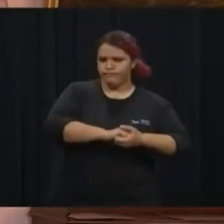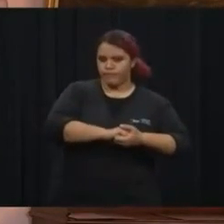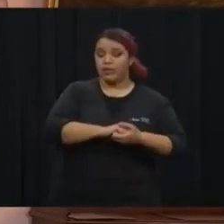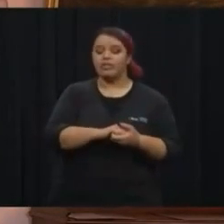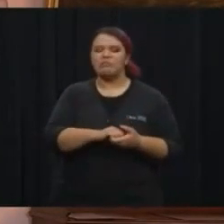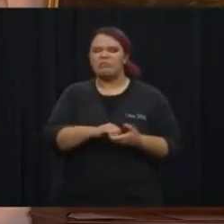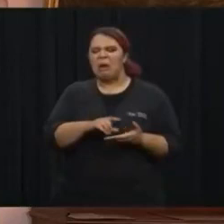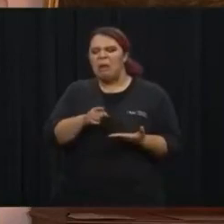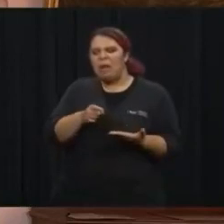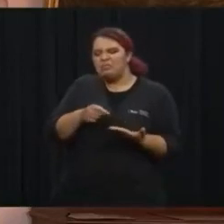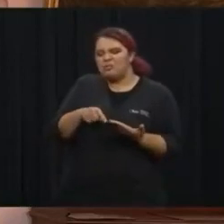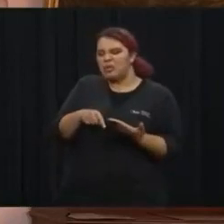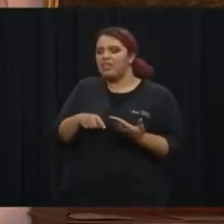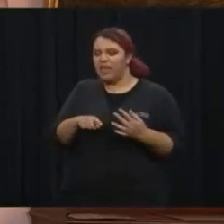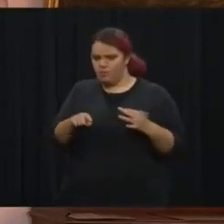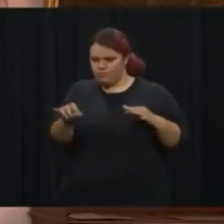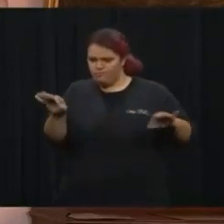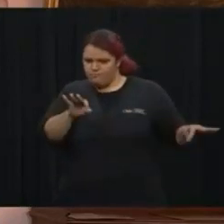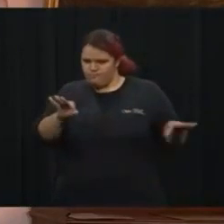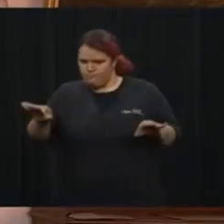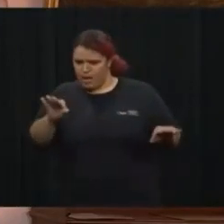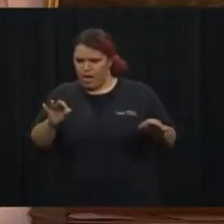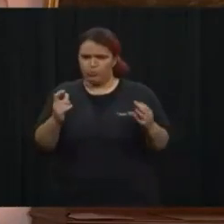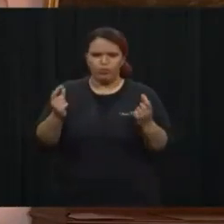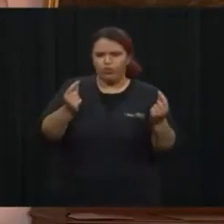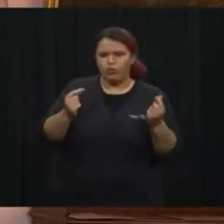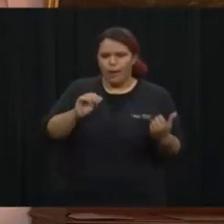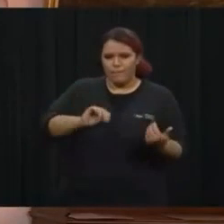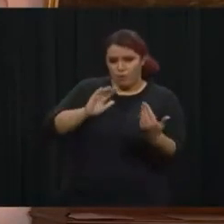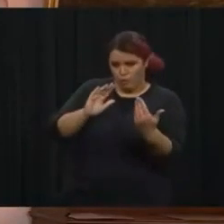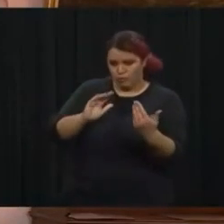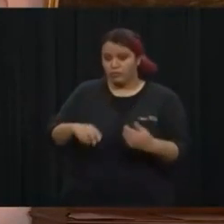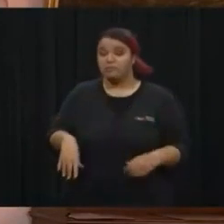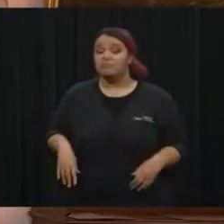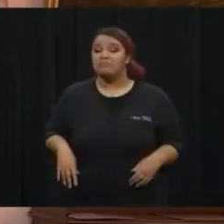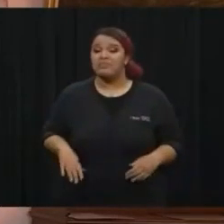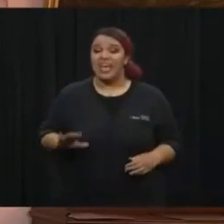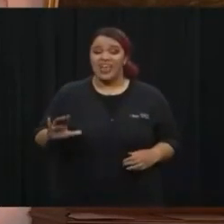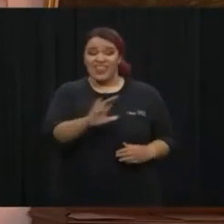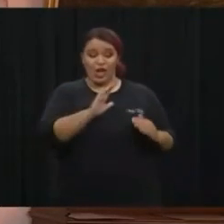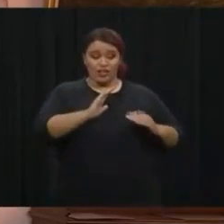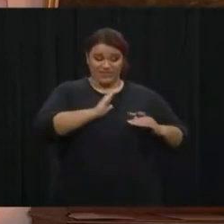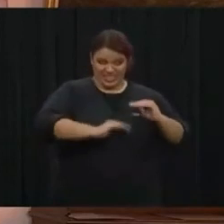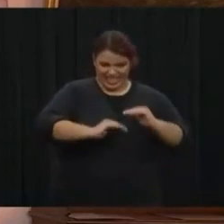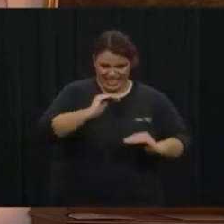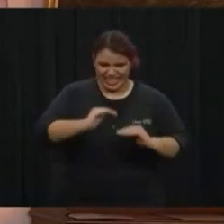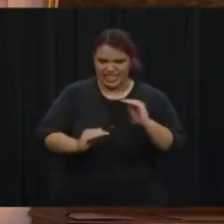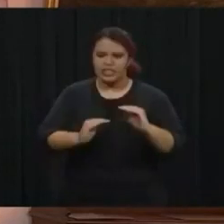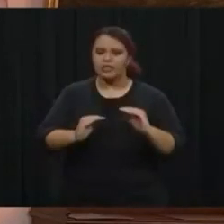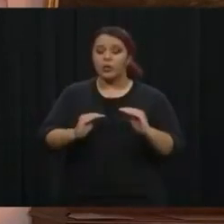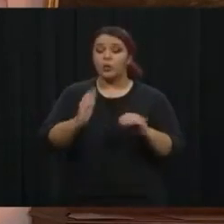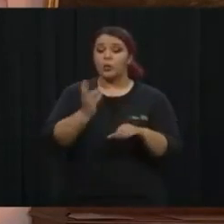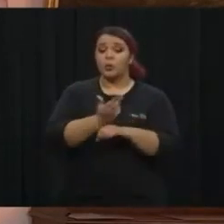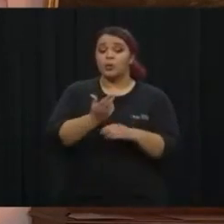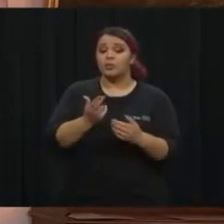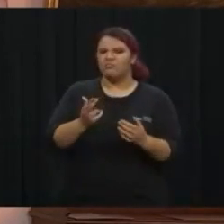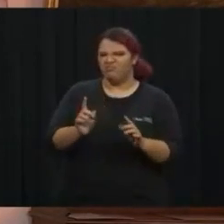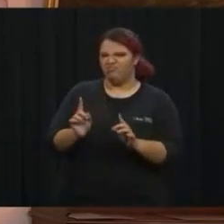call with a number of the CEOs of hospitals yesterday. I know they're all focused very much on that. Amy, do you have anything to add to